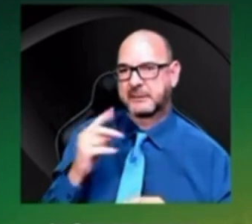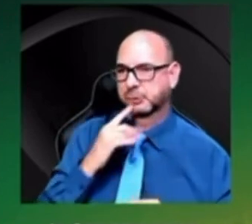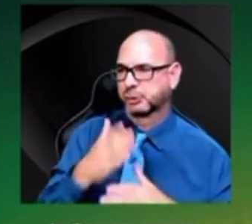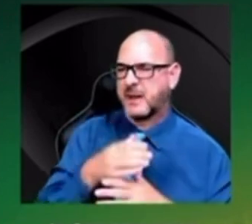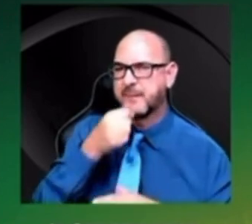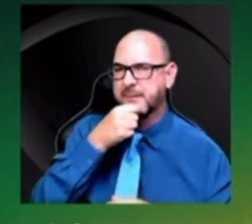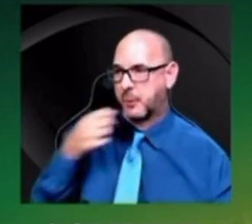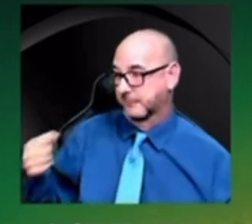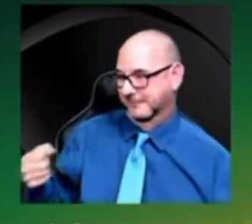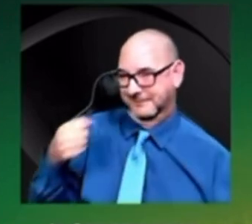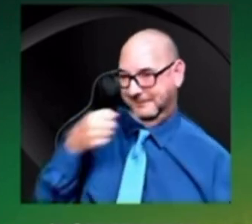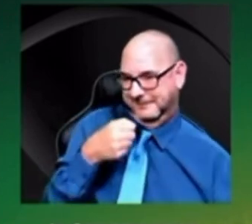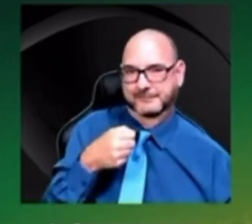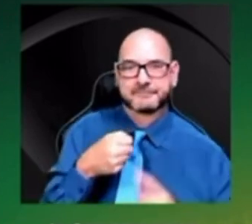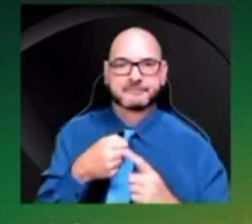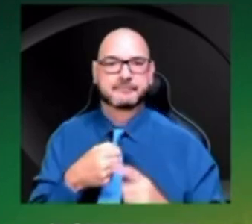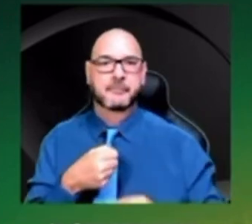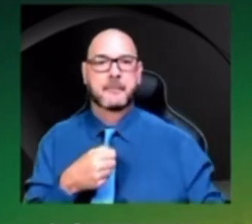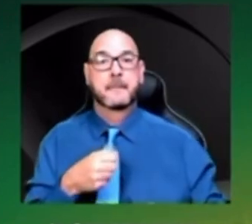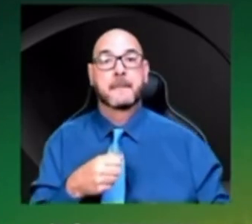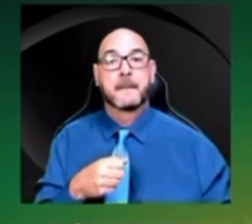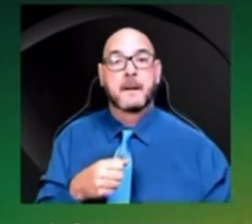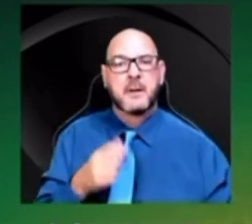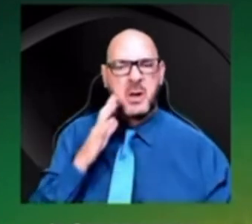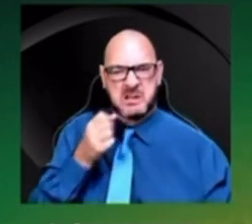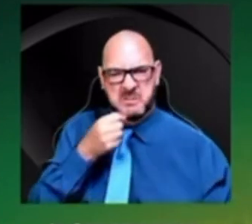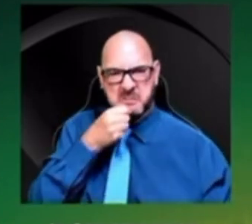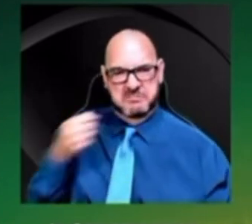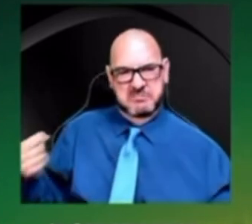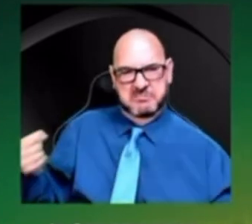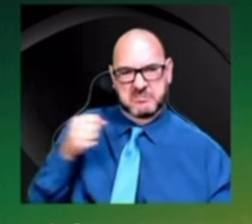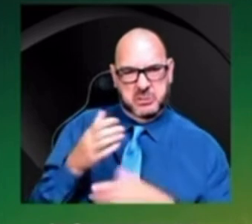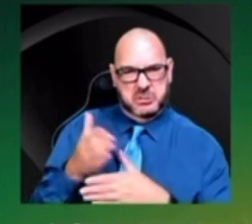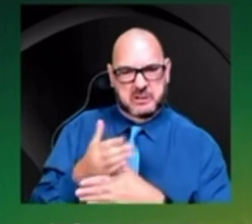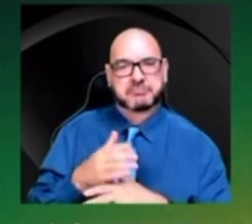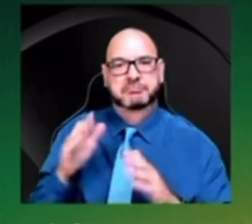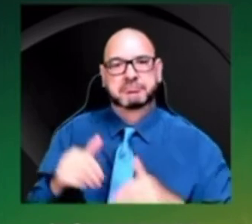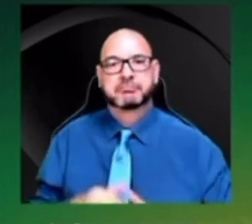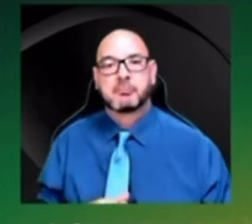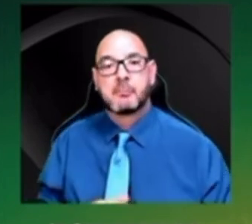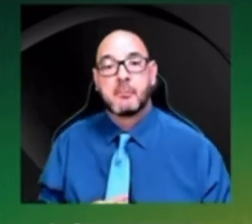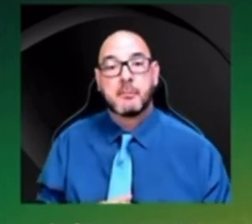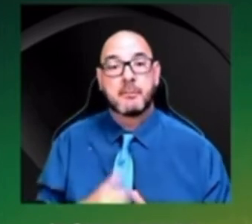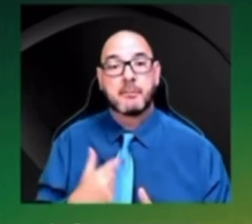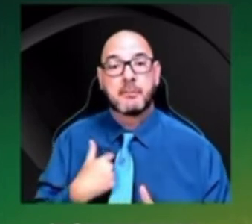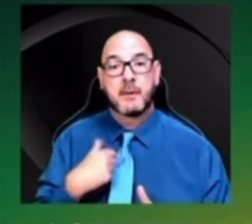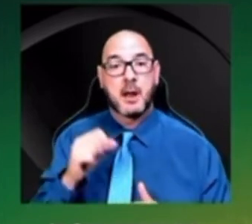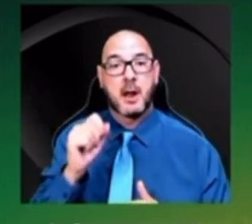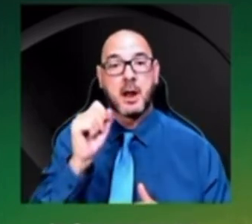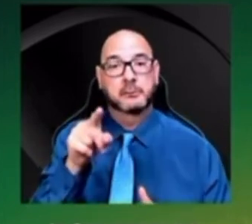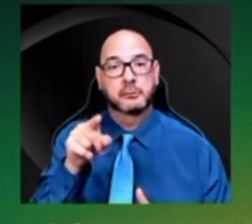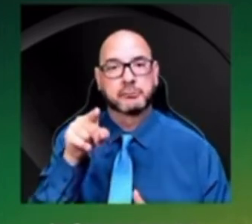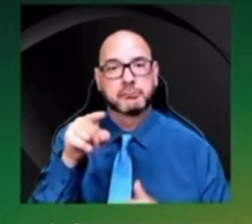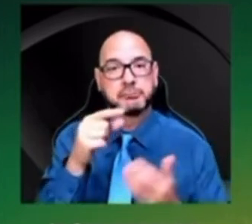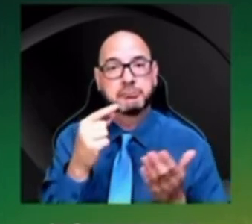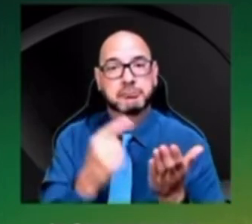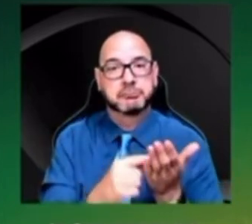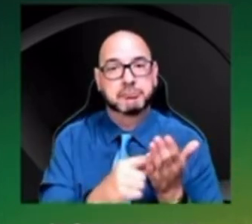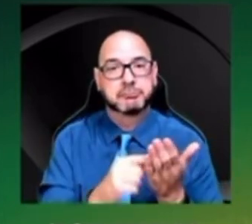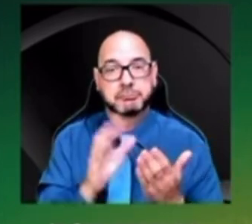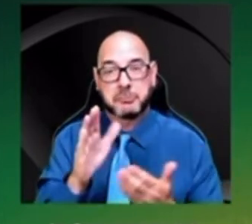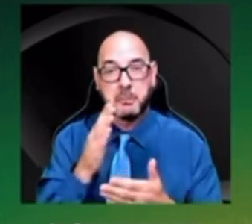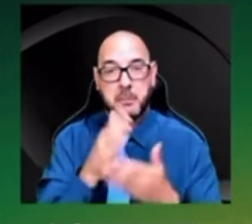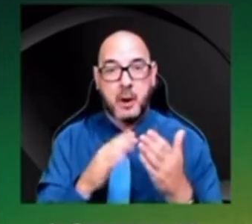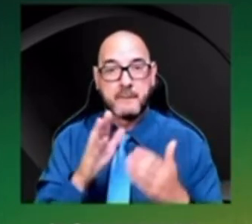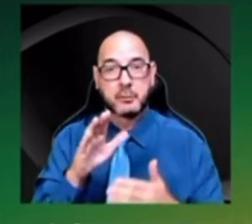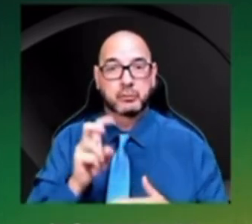I really want to ask you a bit about the Ghana portion of the trip. We're in this museum of history and remembrance, a